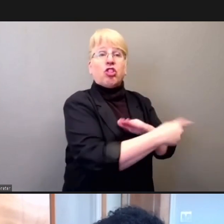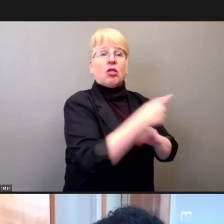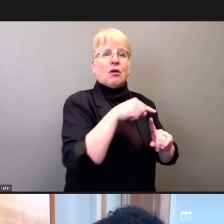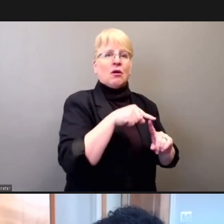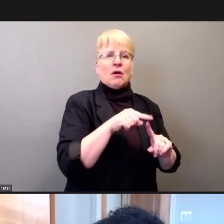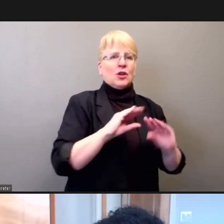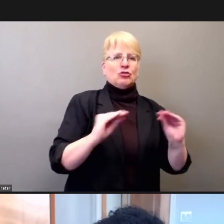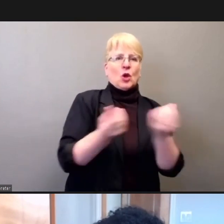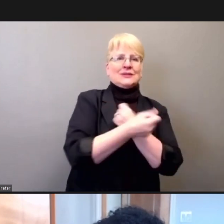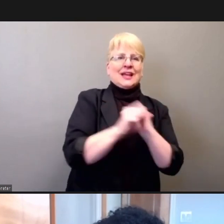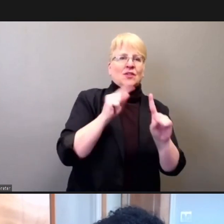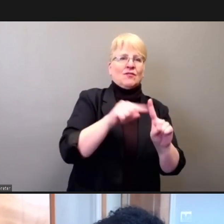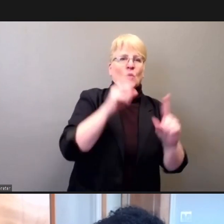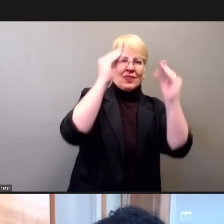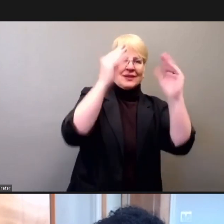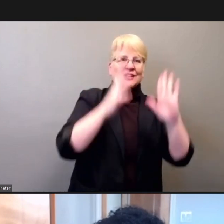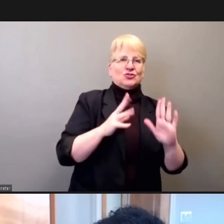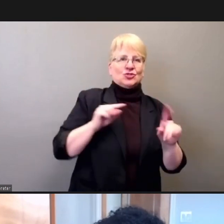aiming for.